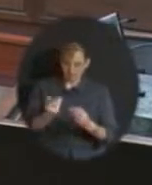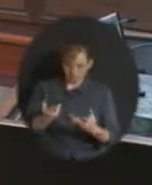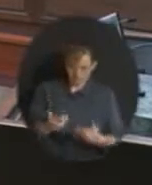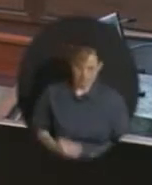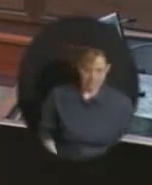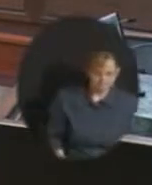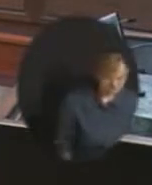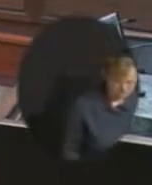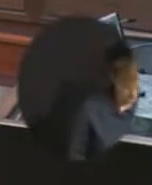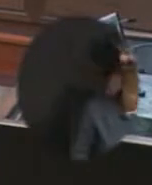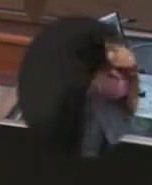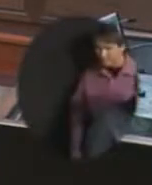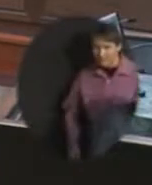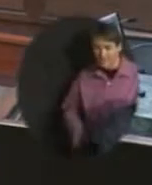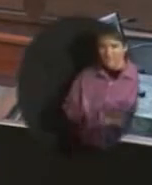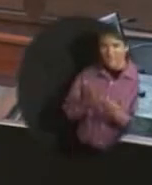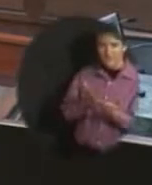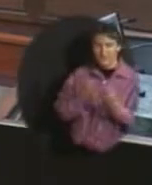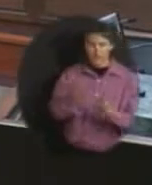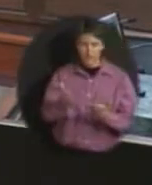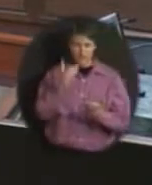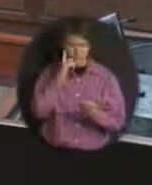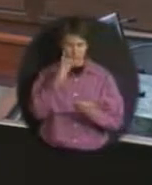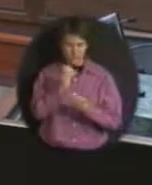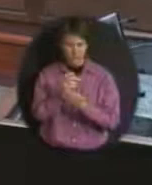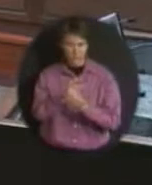Motion for approval? So moved.